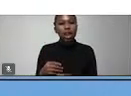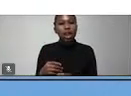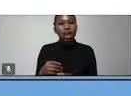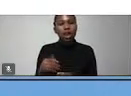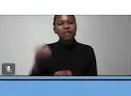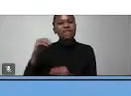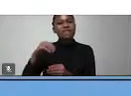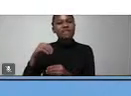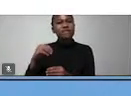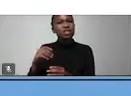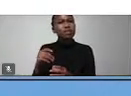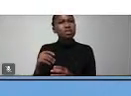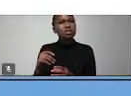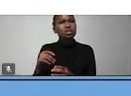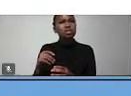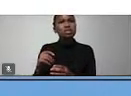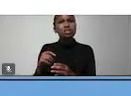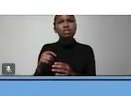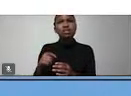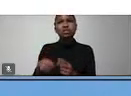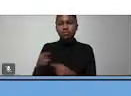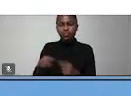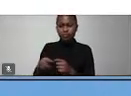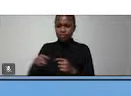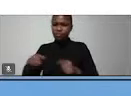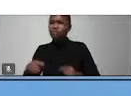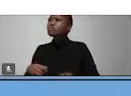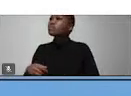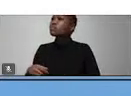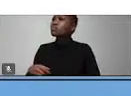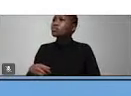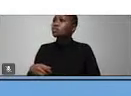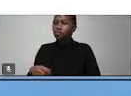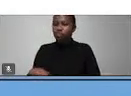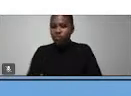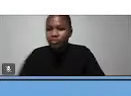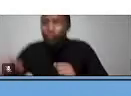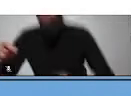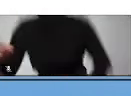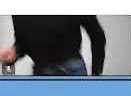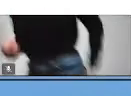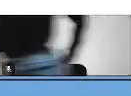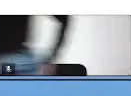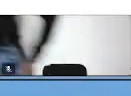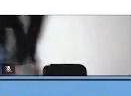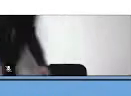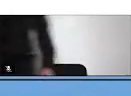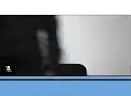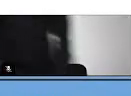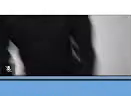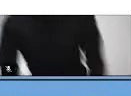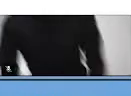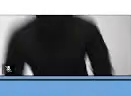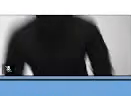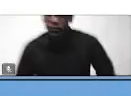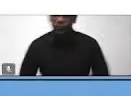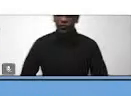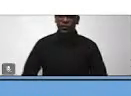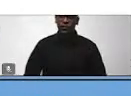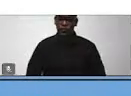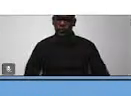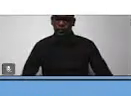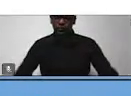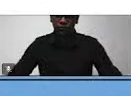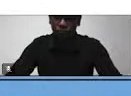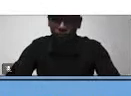so attracting investment, but also retaining investment. So, and part of this is looking at the competitiveness of the region as a investment